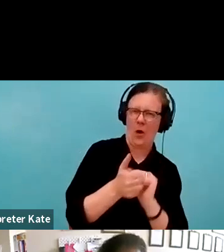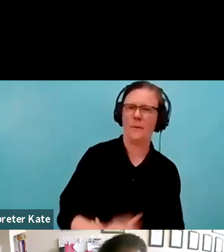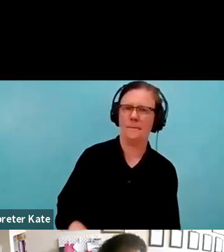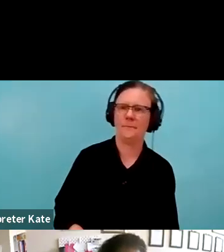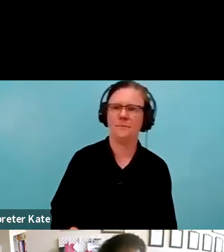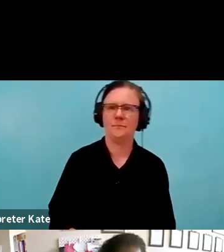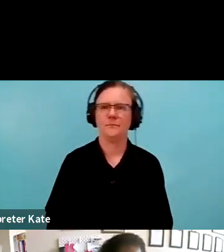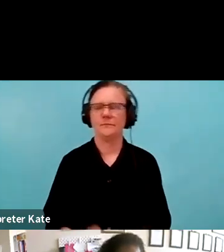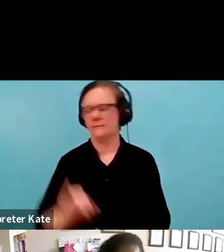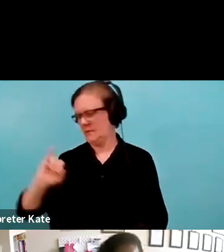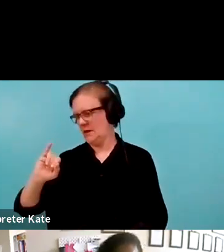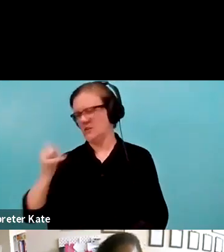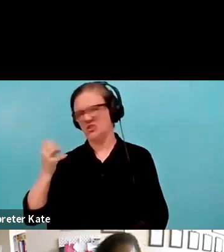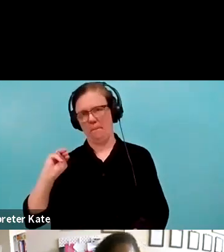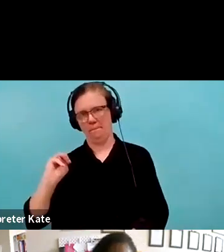Well,